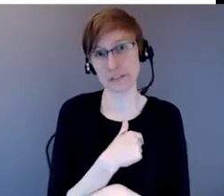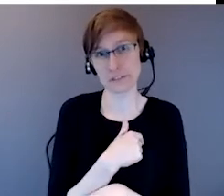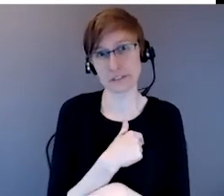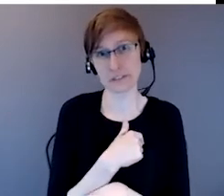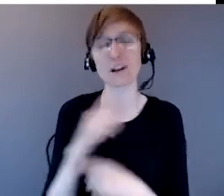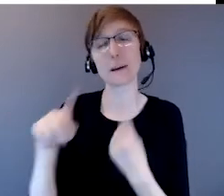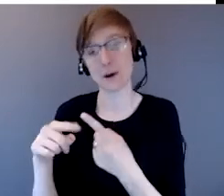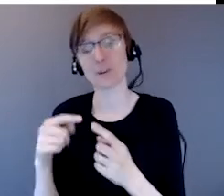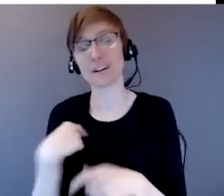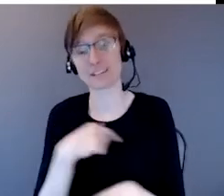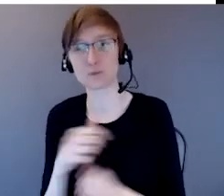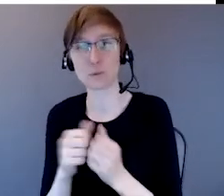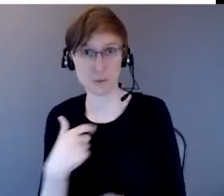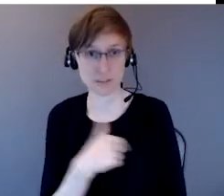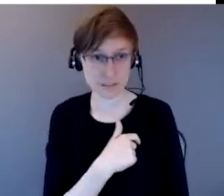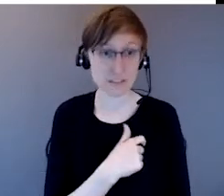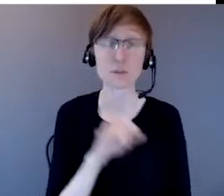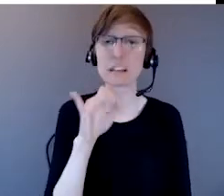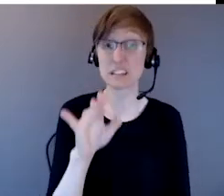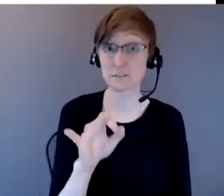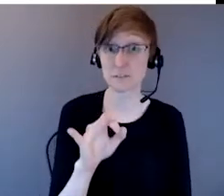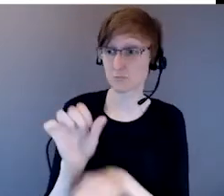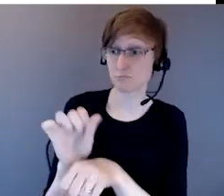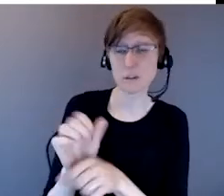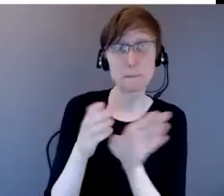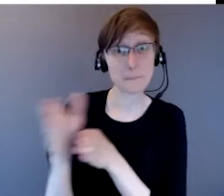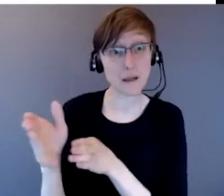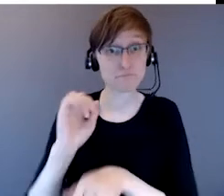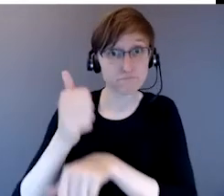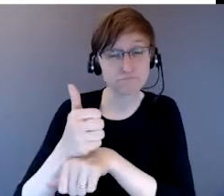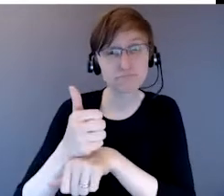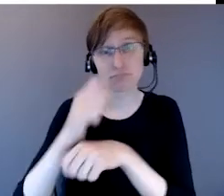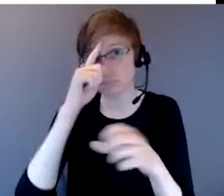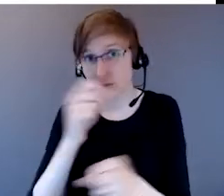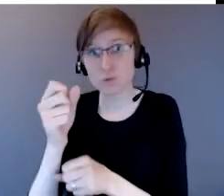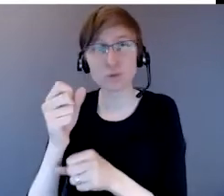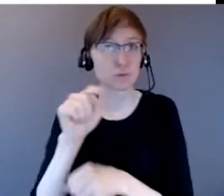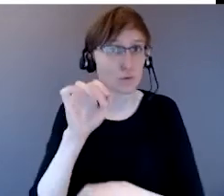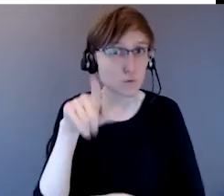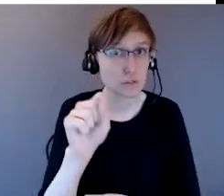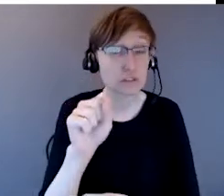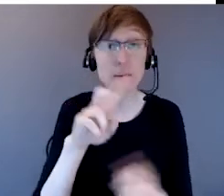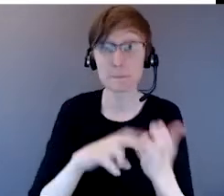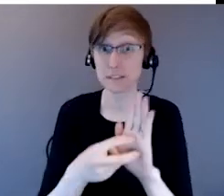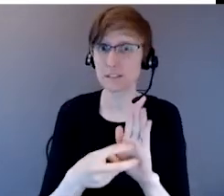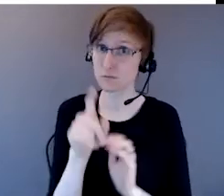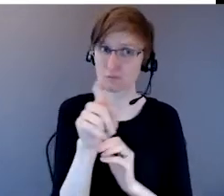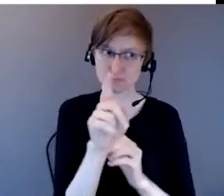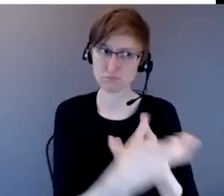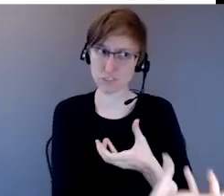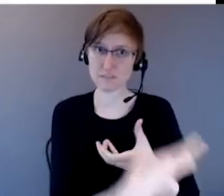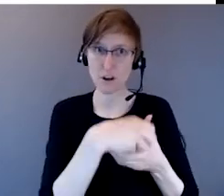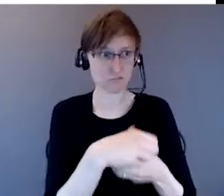facilitating career self-management strategies, social networks, and organizational and societal factors, it's very important that current employees or other individuals outside